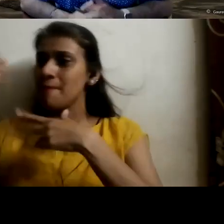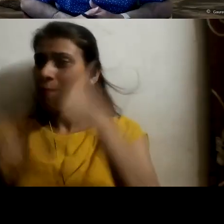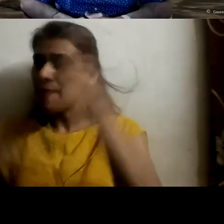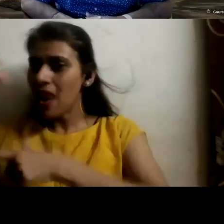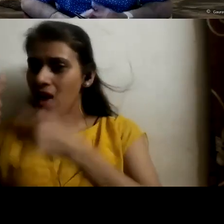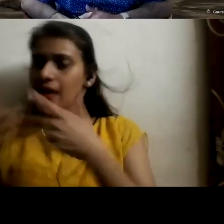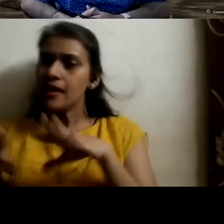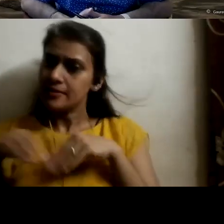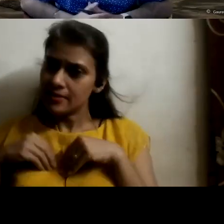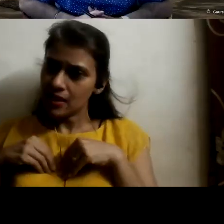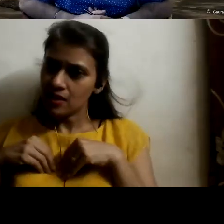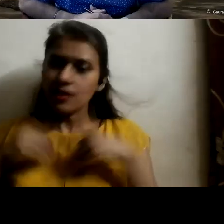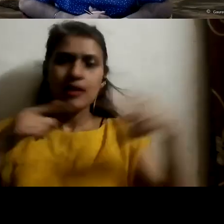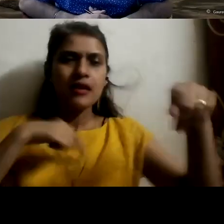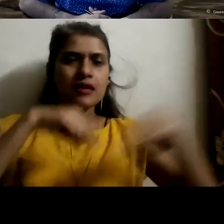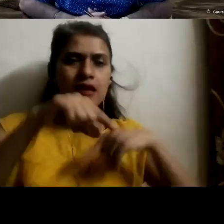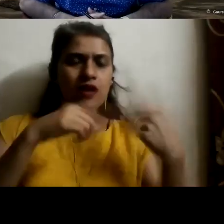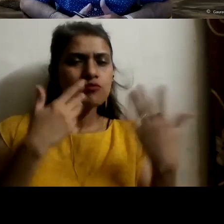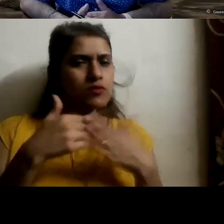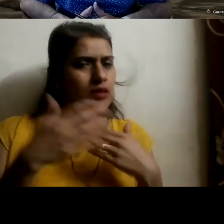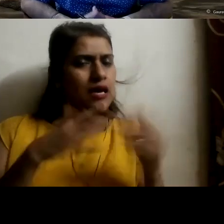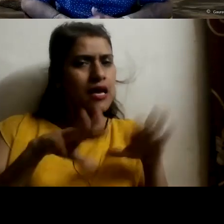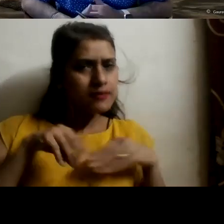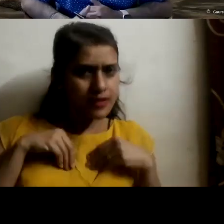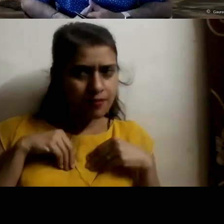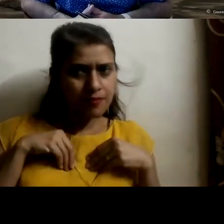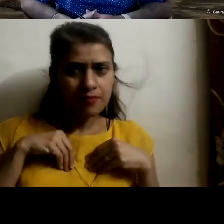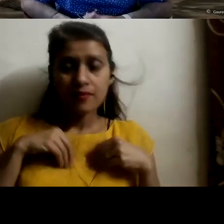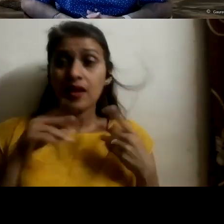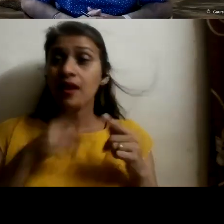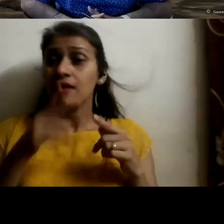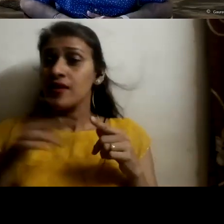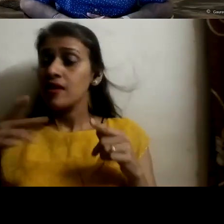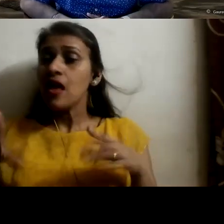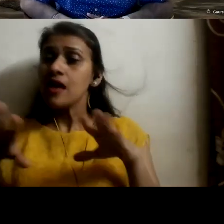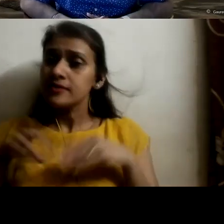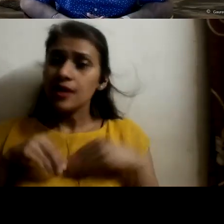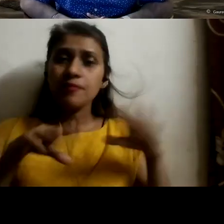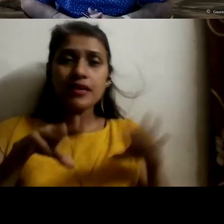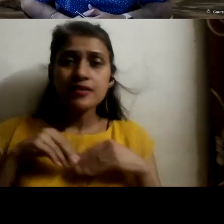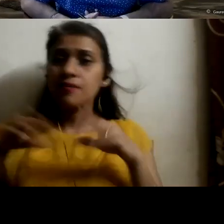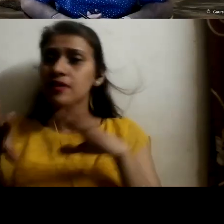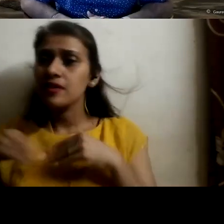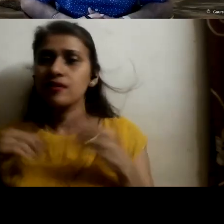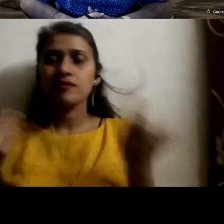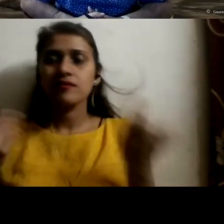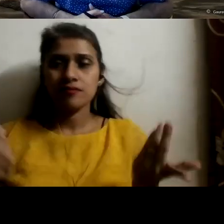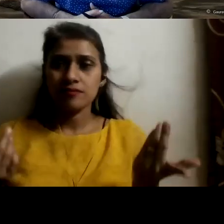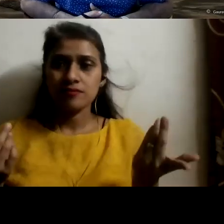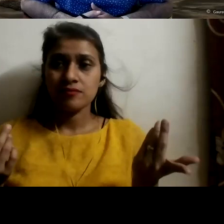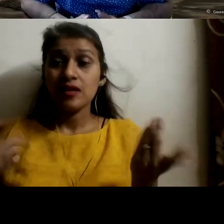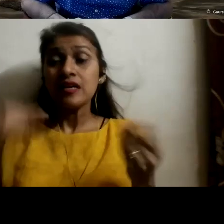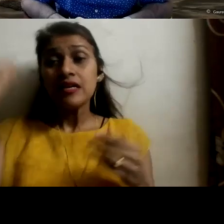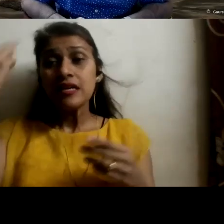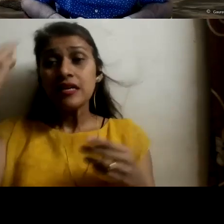you're accepted in a transportation, the idea of reasonable accommodation is valid